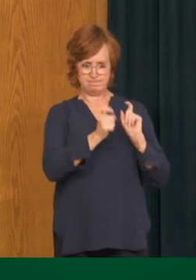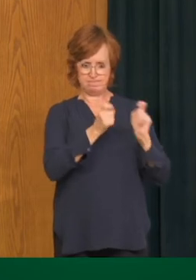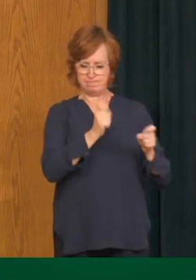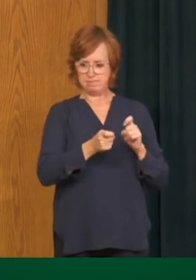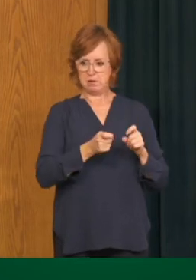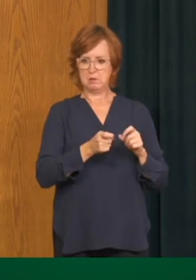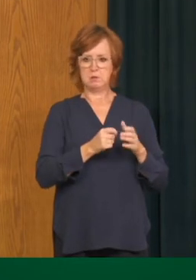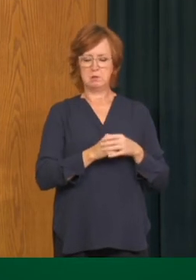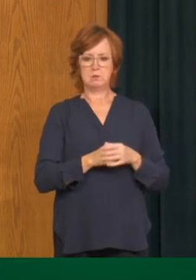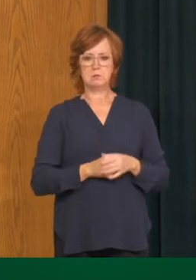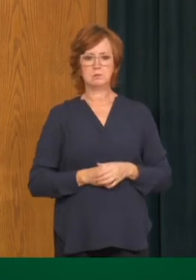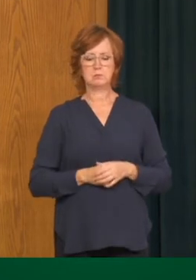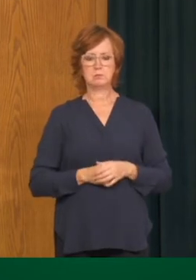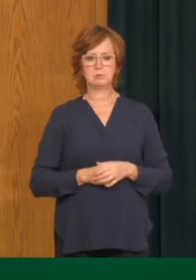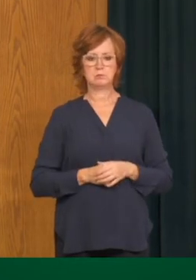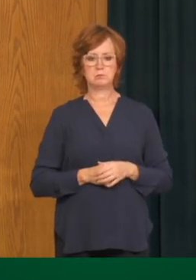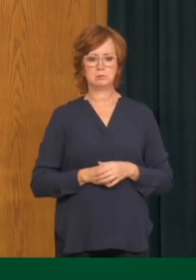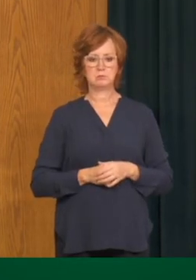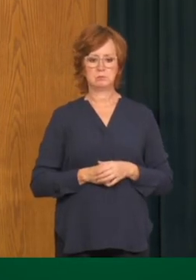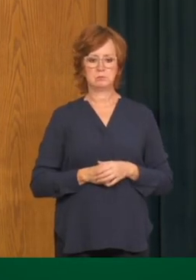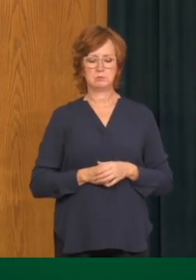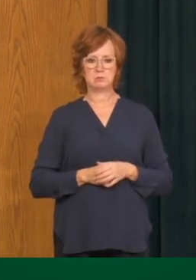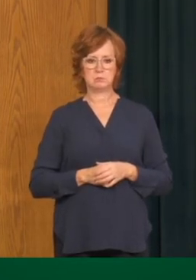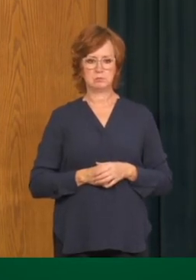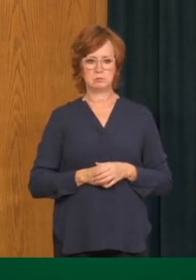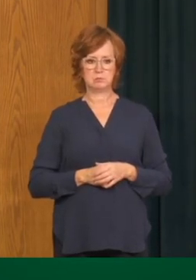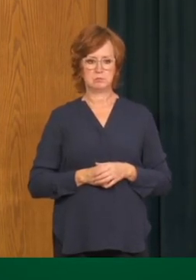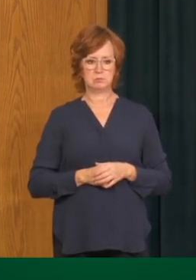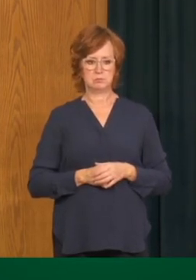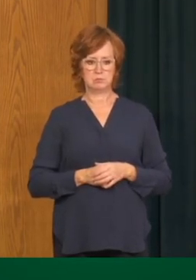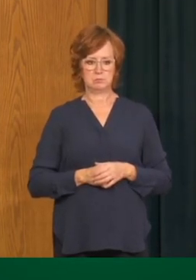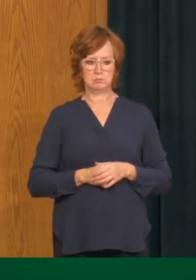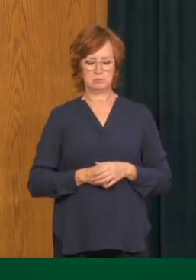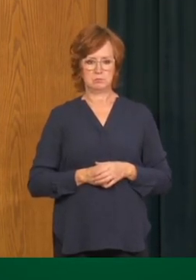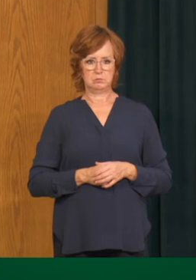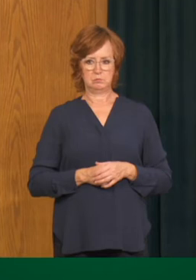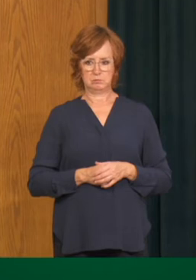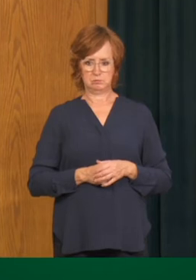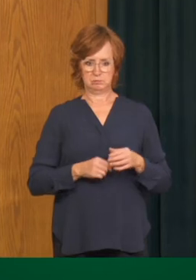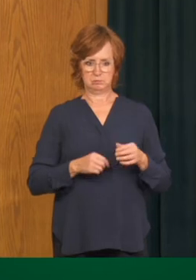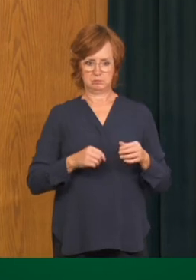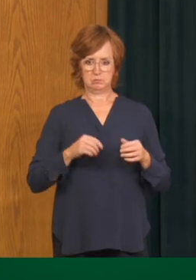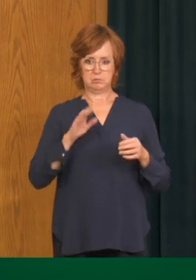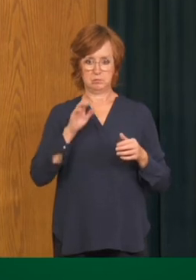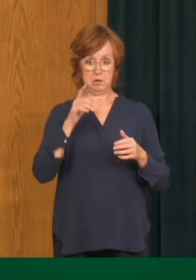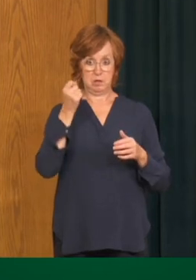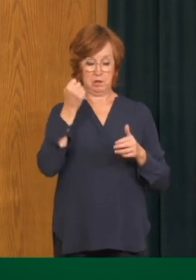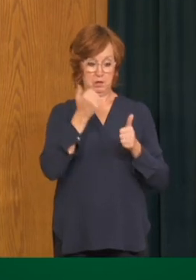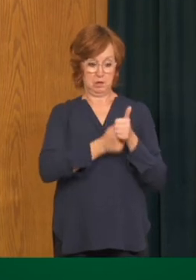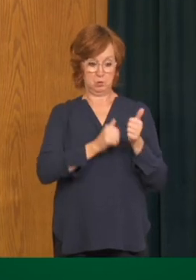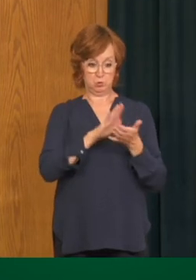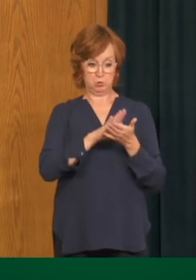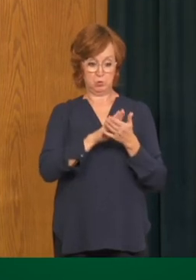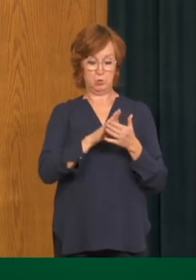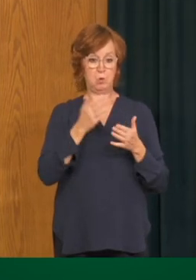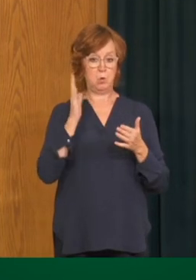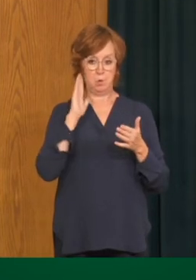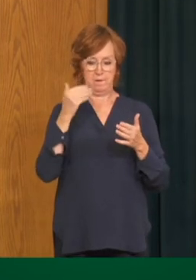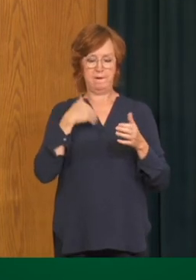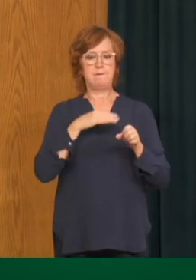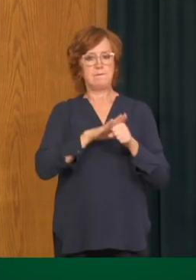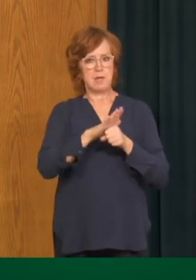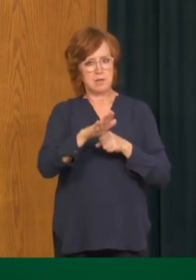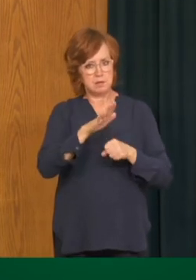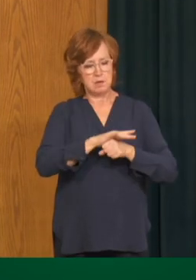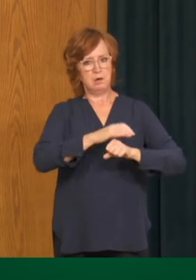and the classrooms that our students will be returning to will have sufficient layers of protection in that particular school, given